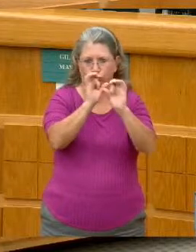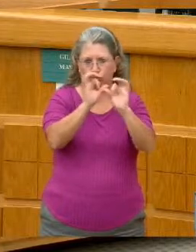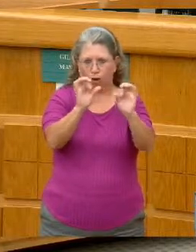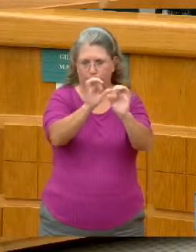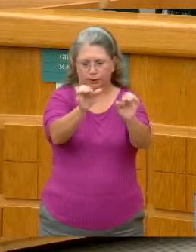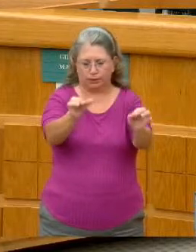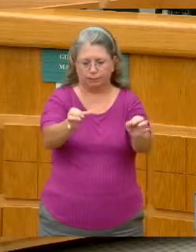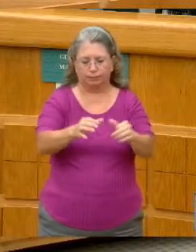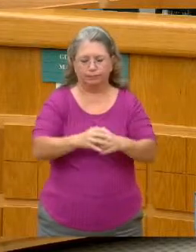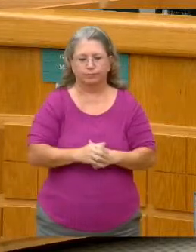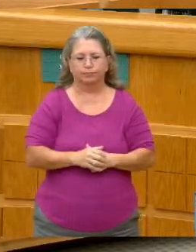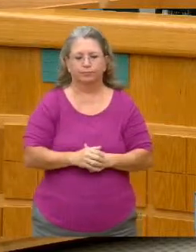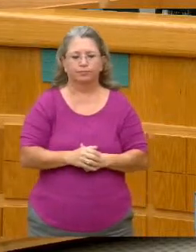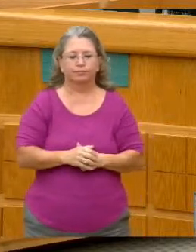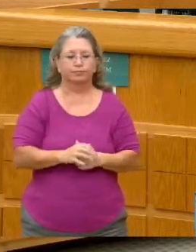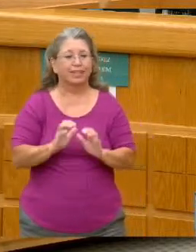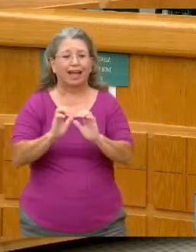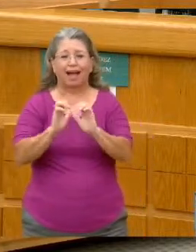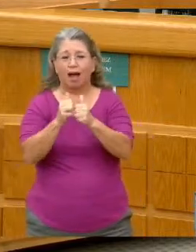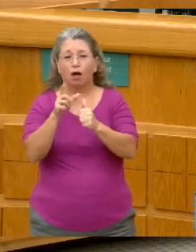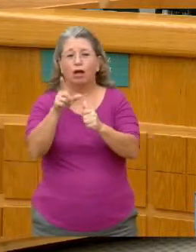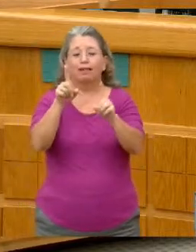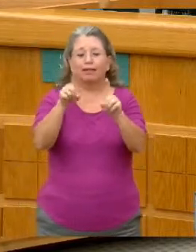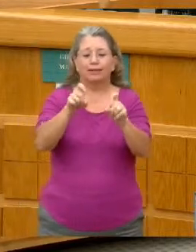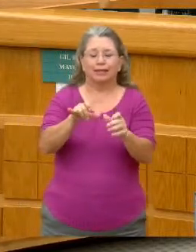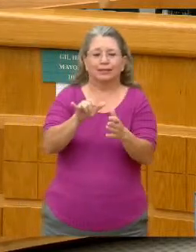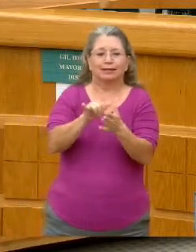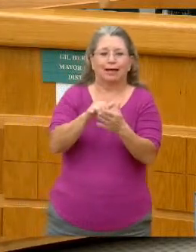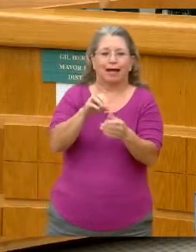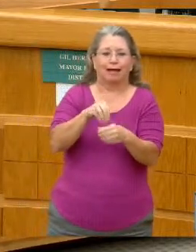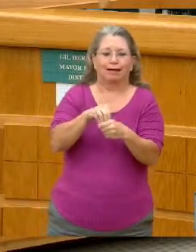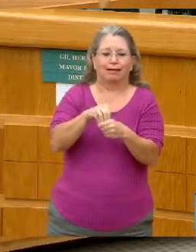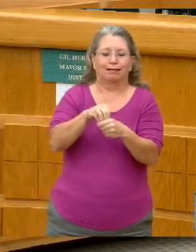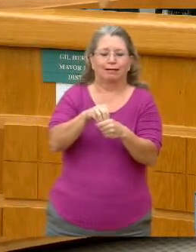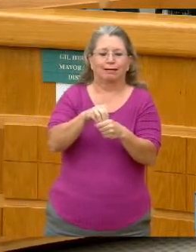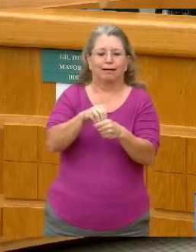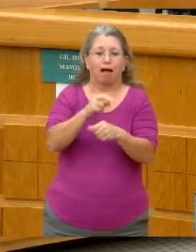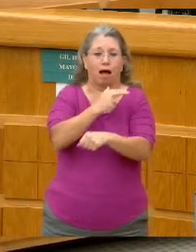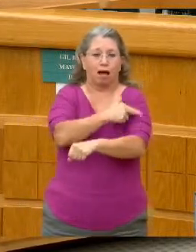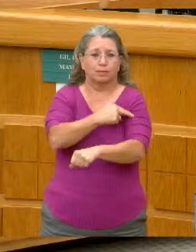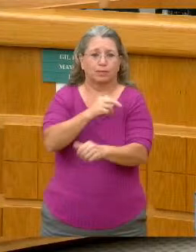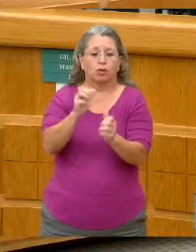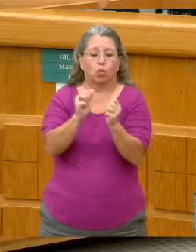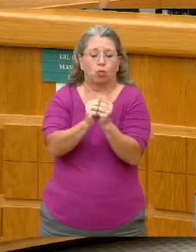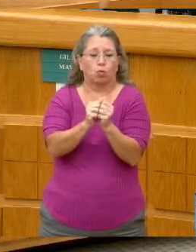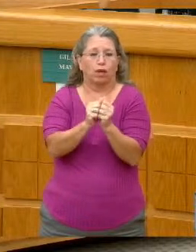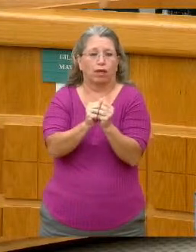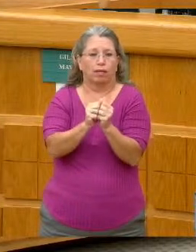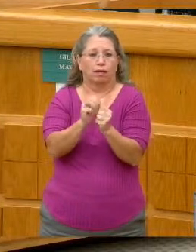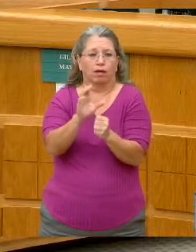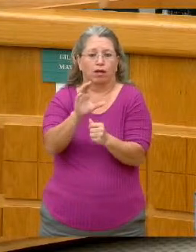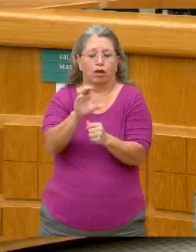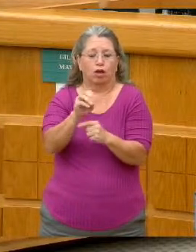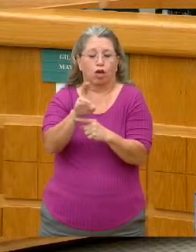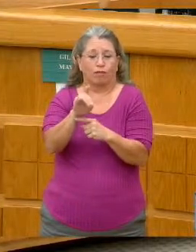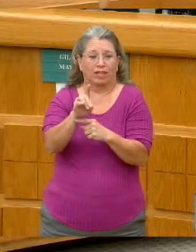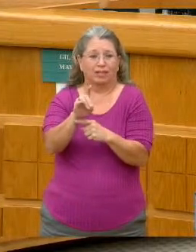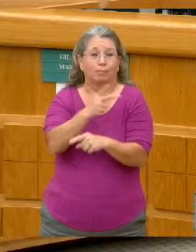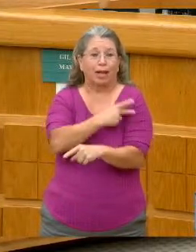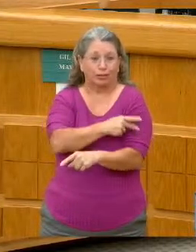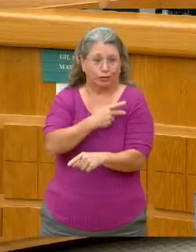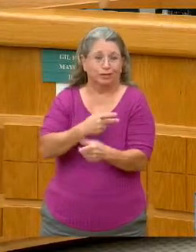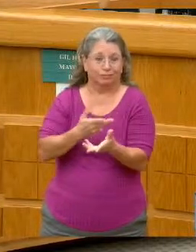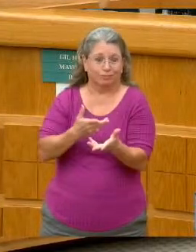testing for COVID-19 in the air in a hospital where you had COVID-19 patients where droplets couldn't possibly get to. So you can